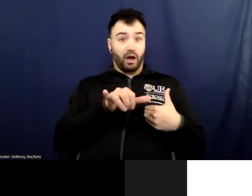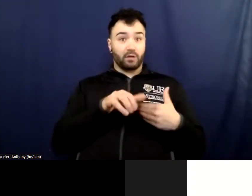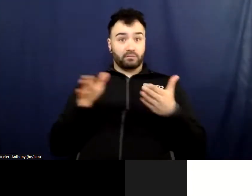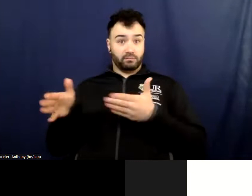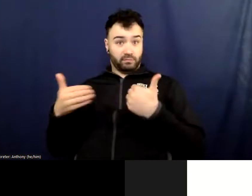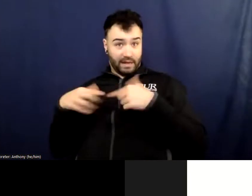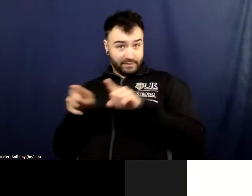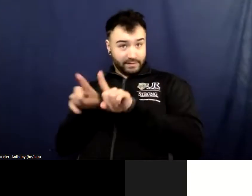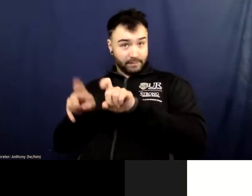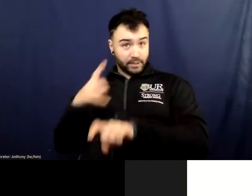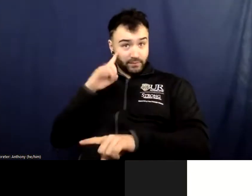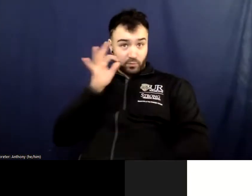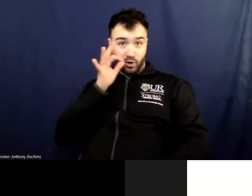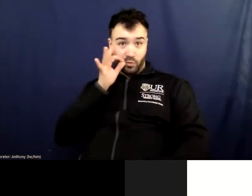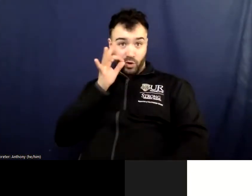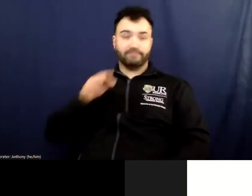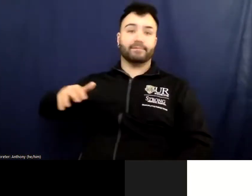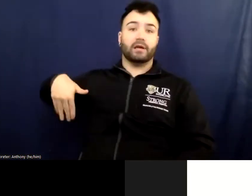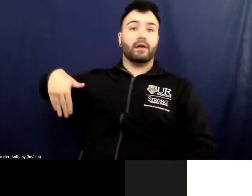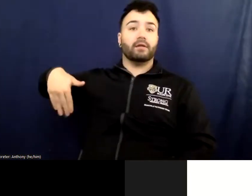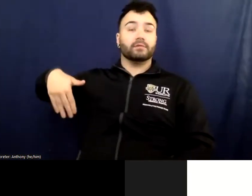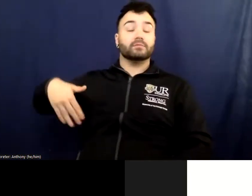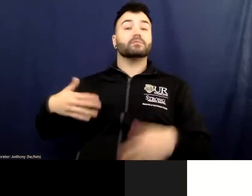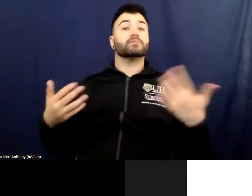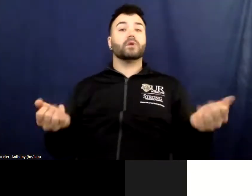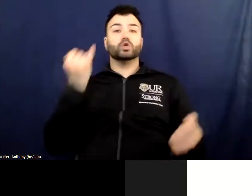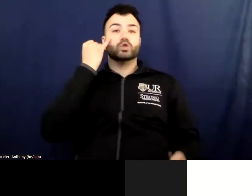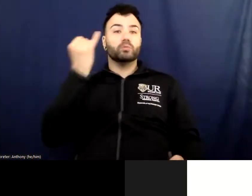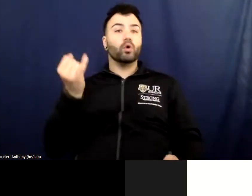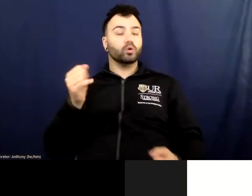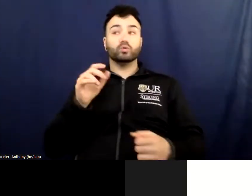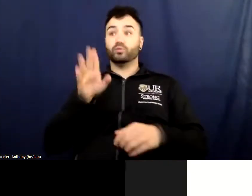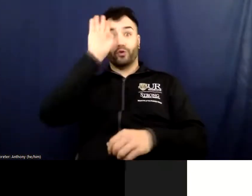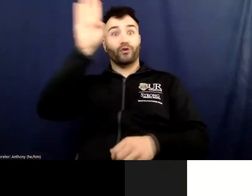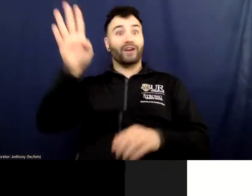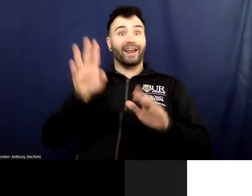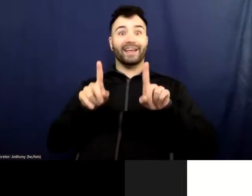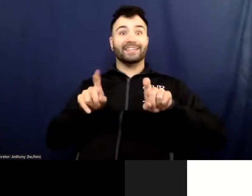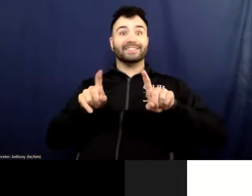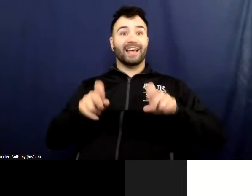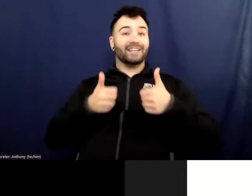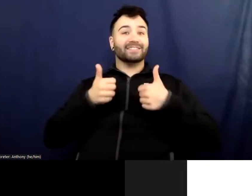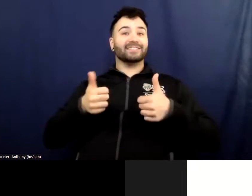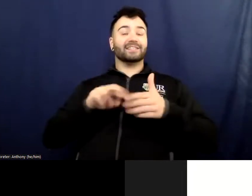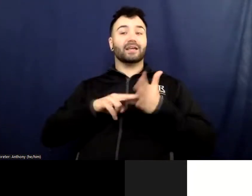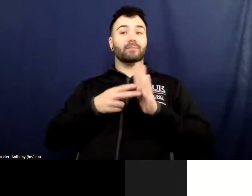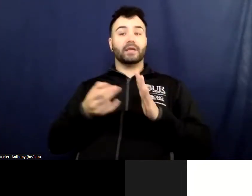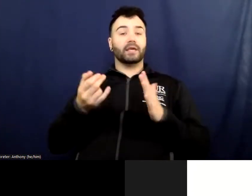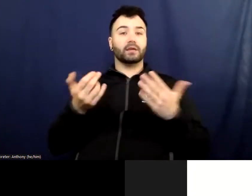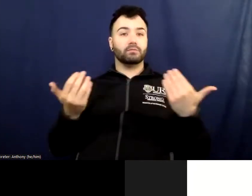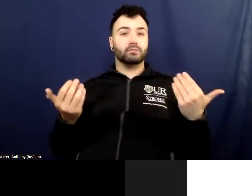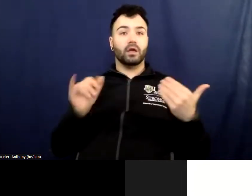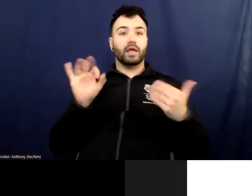test available for marijuana yet. And even if we did, the person might be able to claim, I don't have it in my car, doesn't smell like